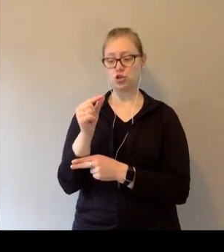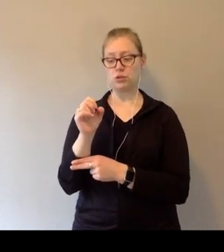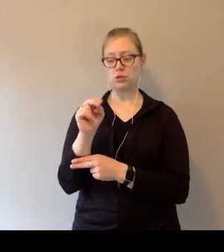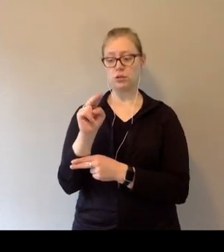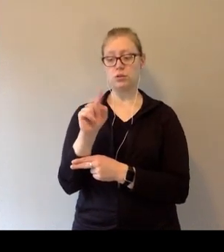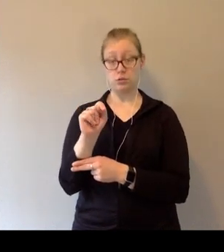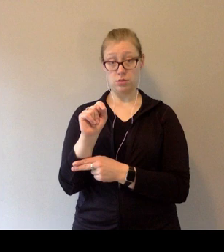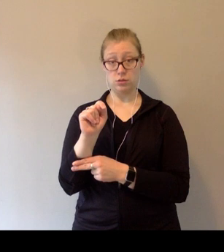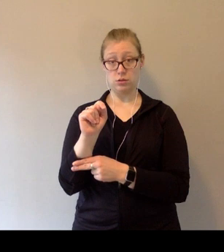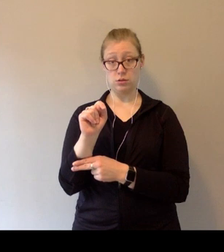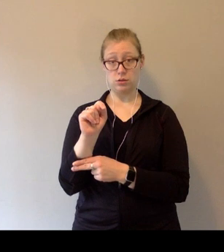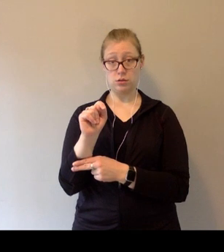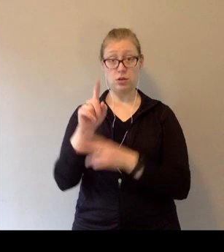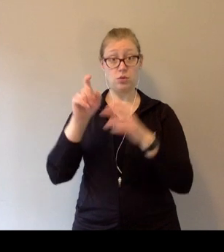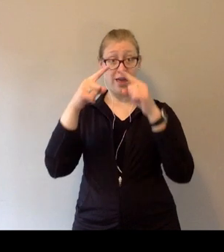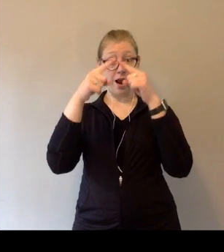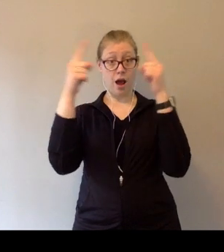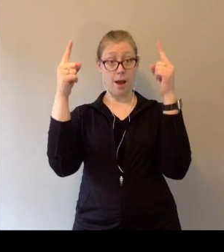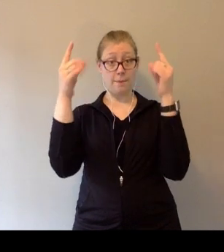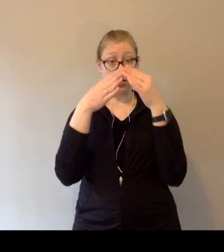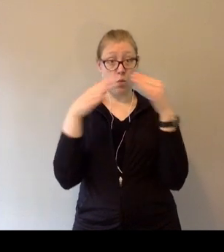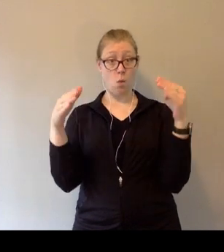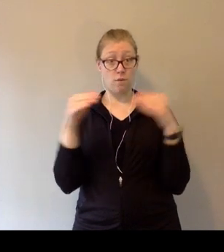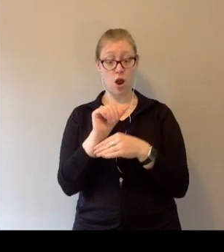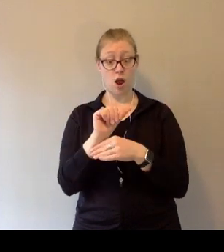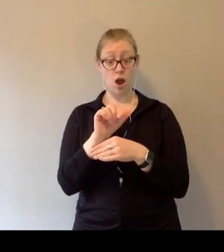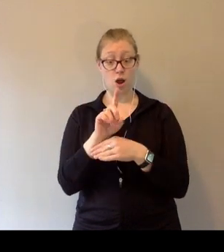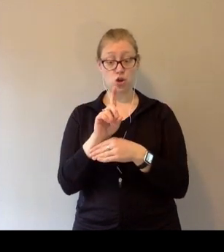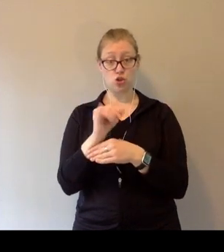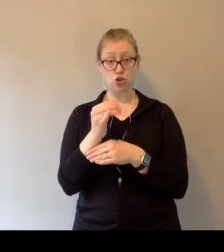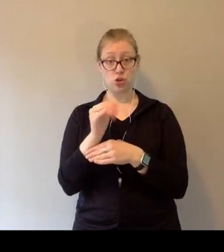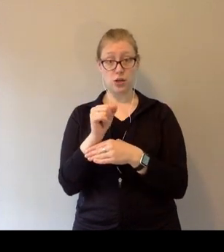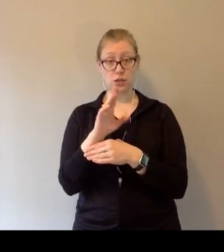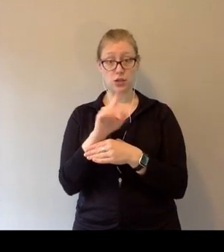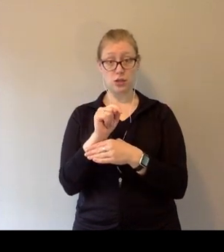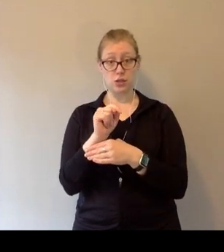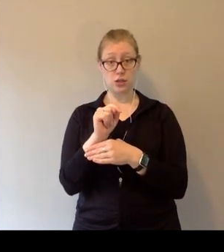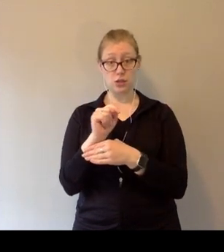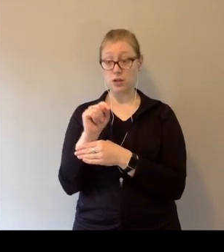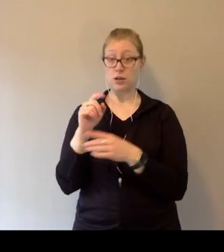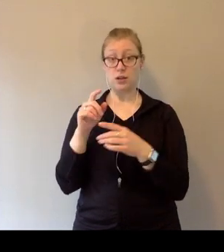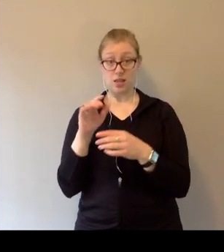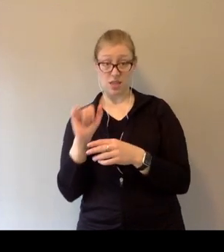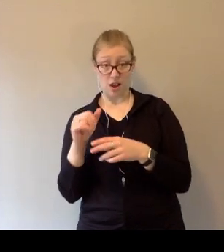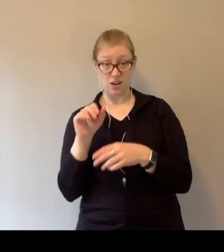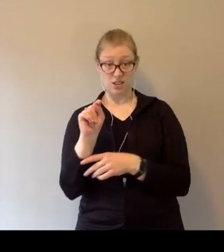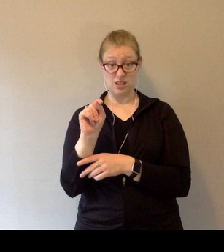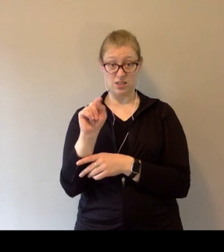And the opposite over the adjacent ratio for tangent is abbreviated TAN.